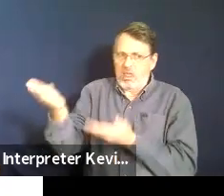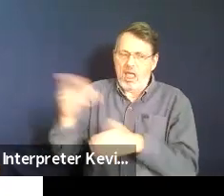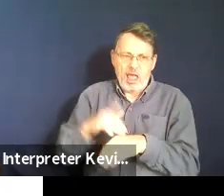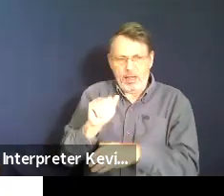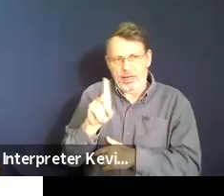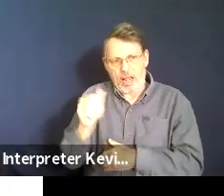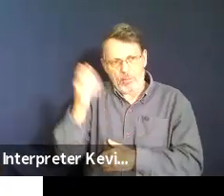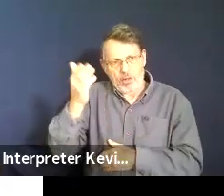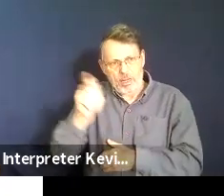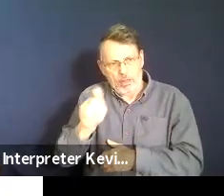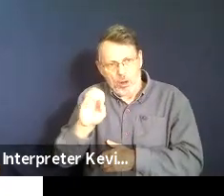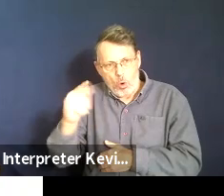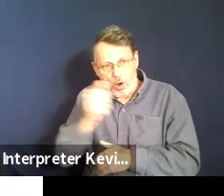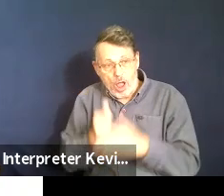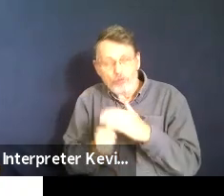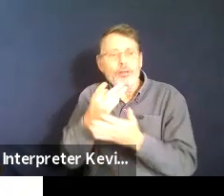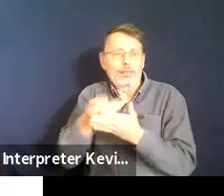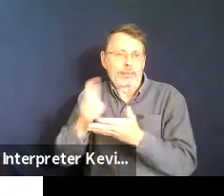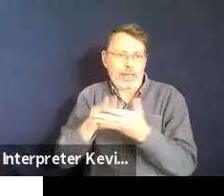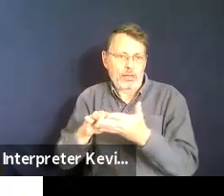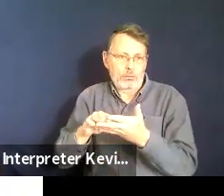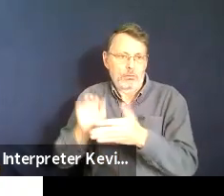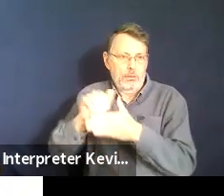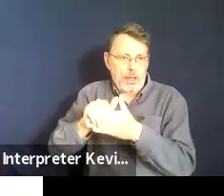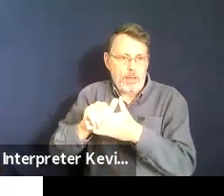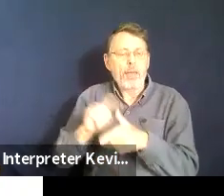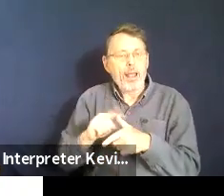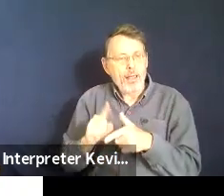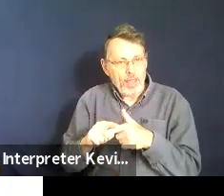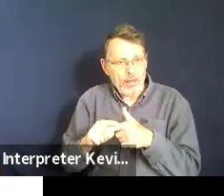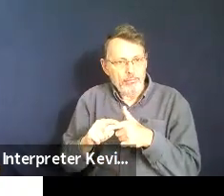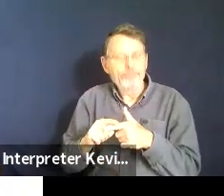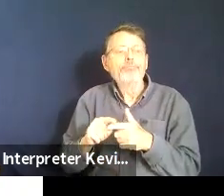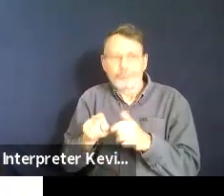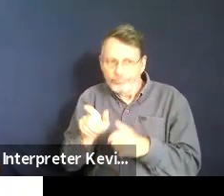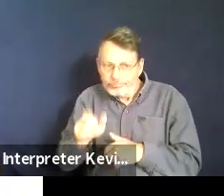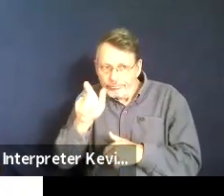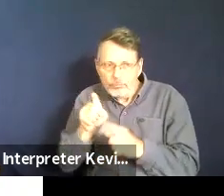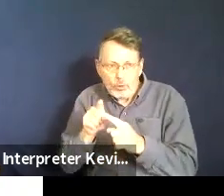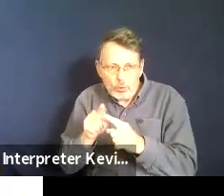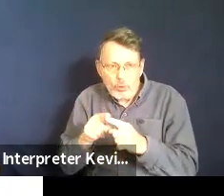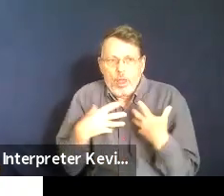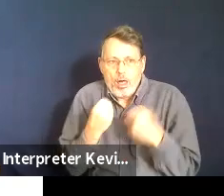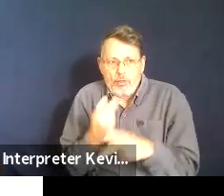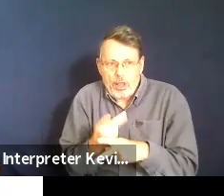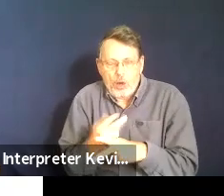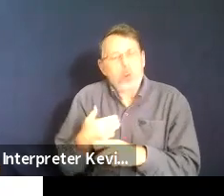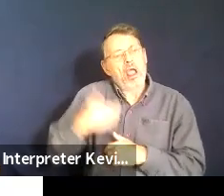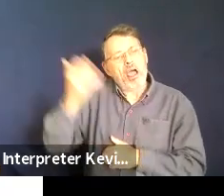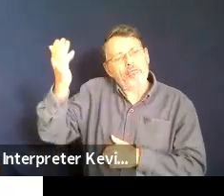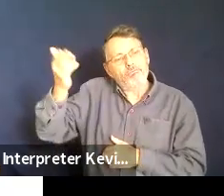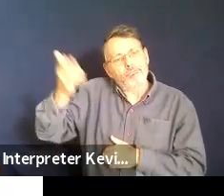adapresentations.org under the Schedule tab, then follow to Healthcare. These monthly webinars occur on the